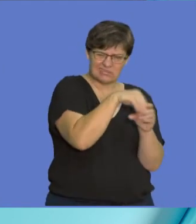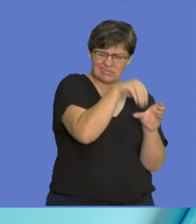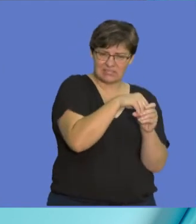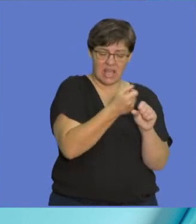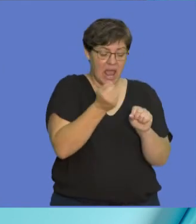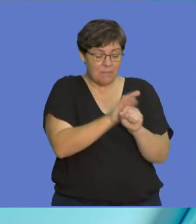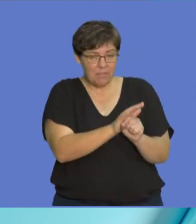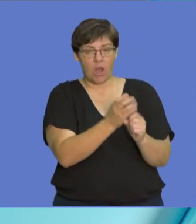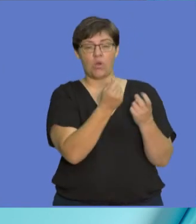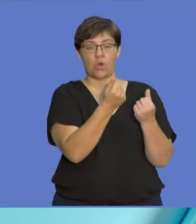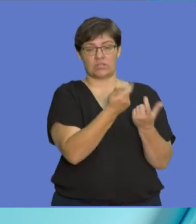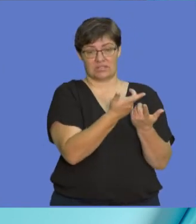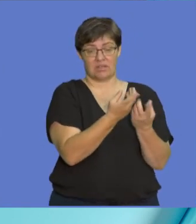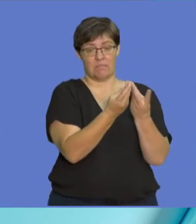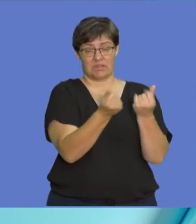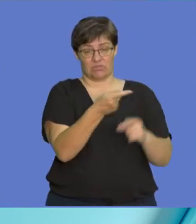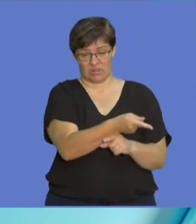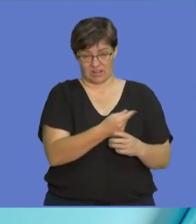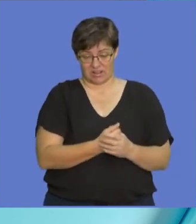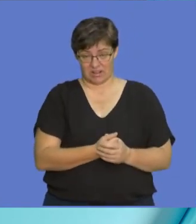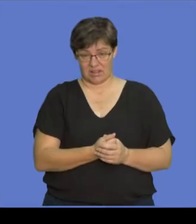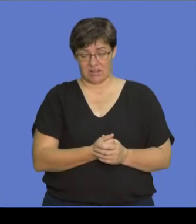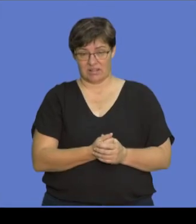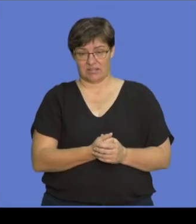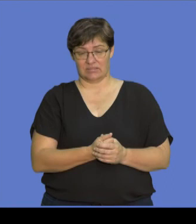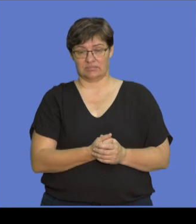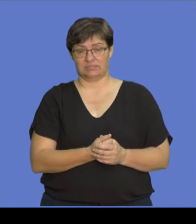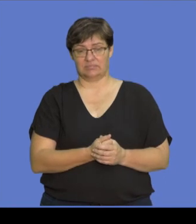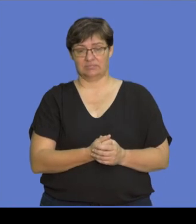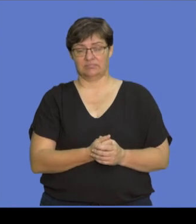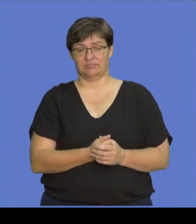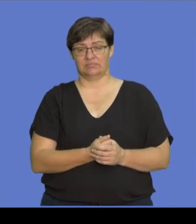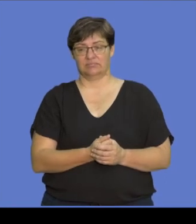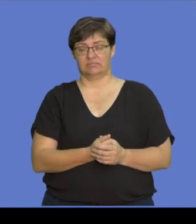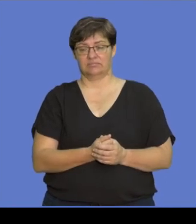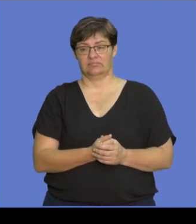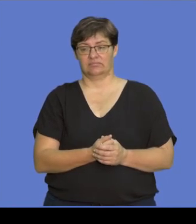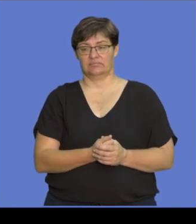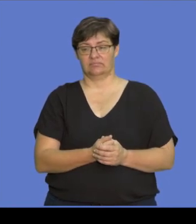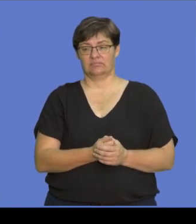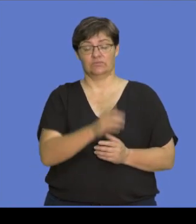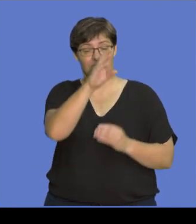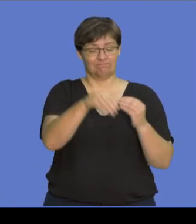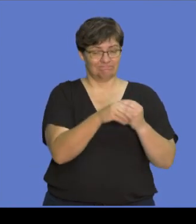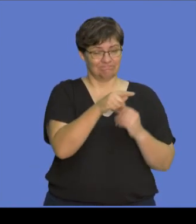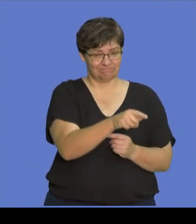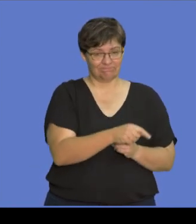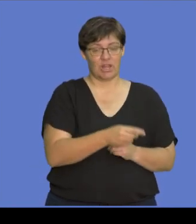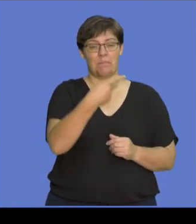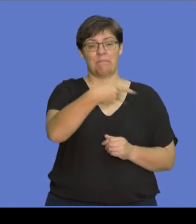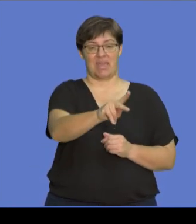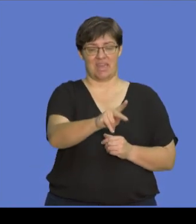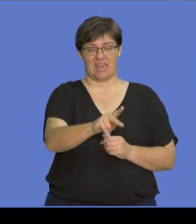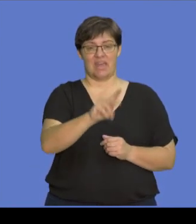impact on the cost price of the fabric. Therefore, you will see here, we go into this one here, there's